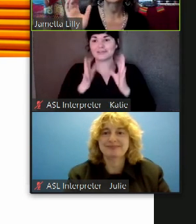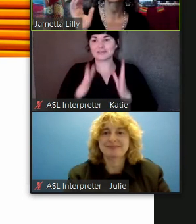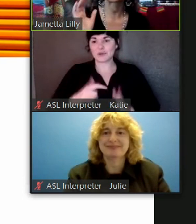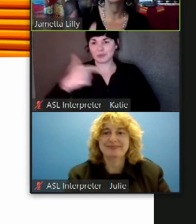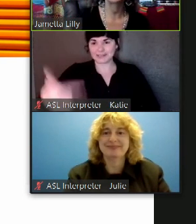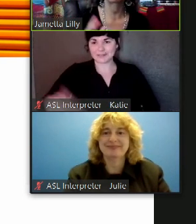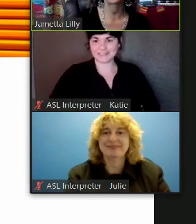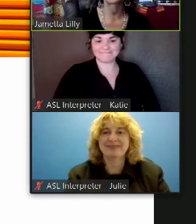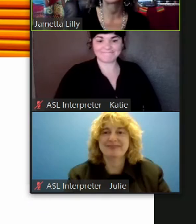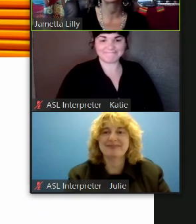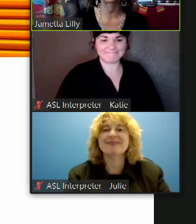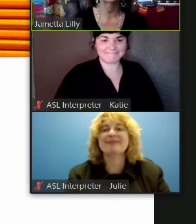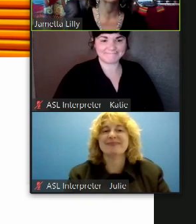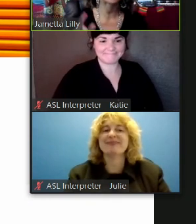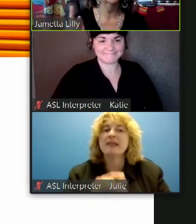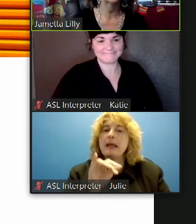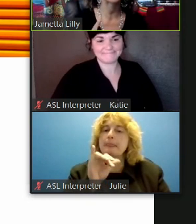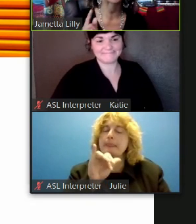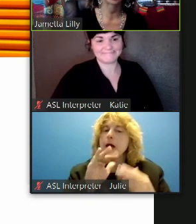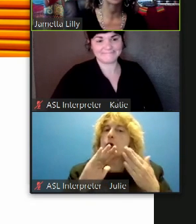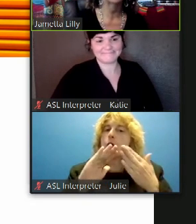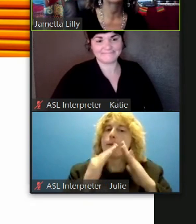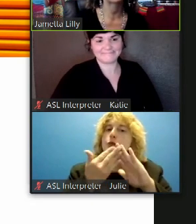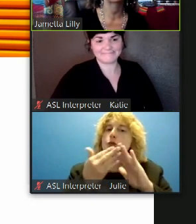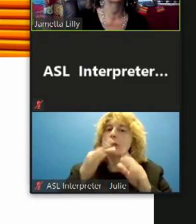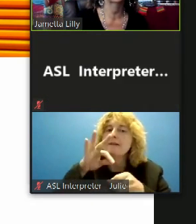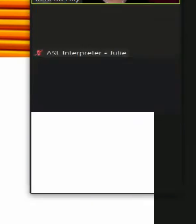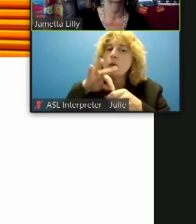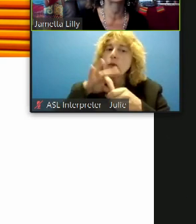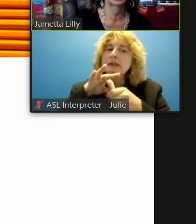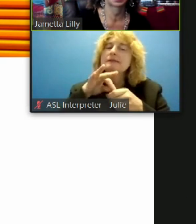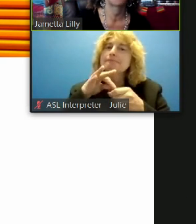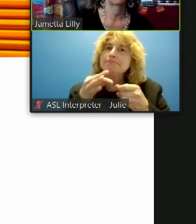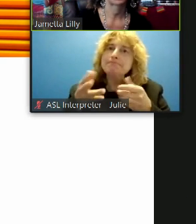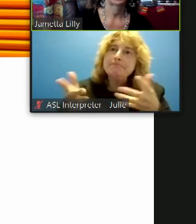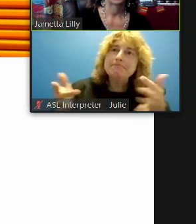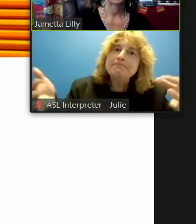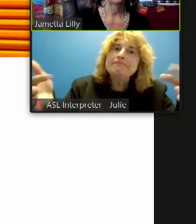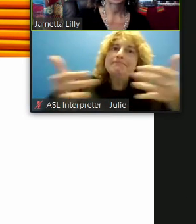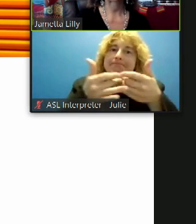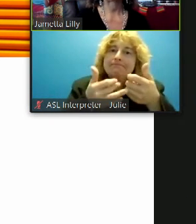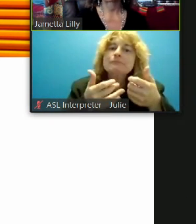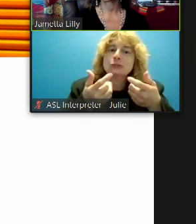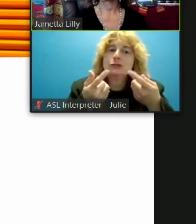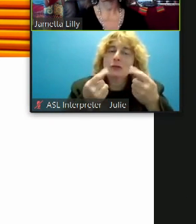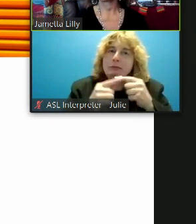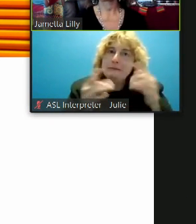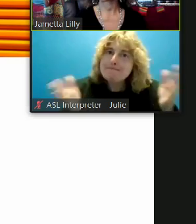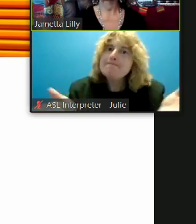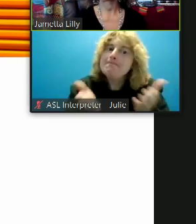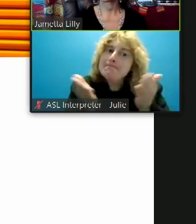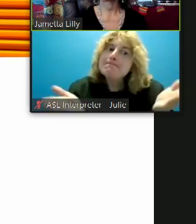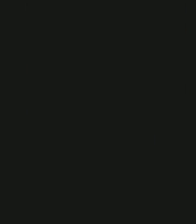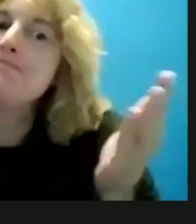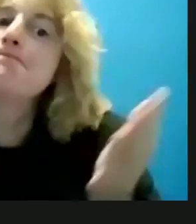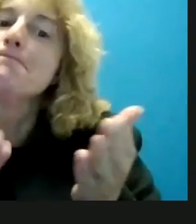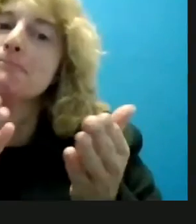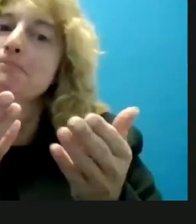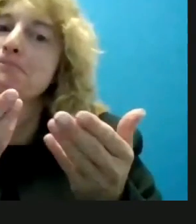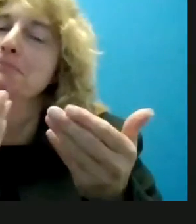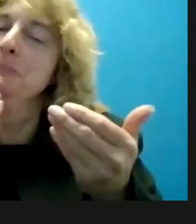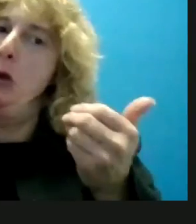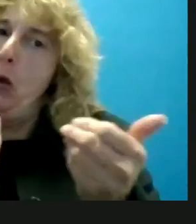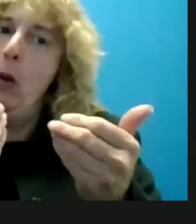That is a community voting initiative. We encourage all of you to use that. We also want to let you know that as we talk about